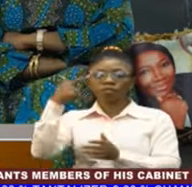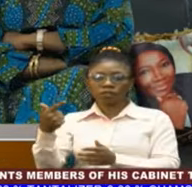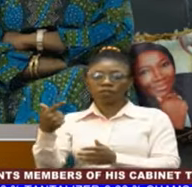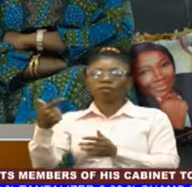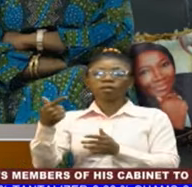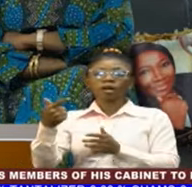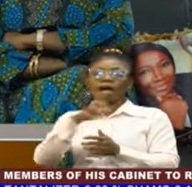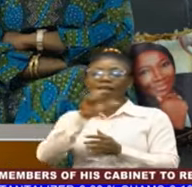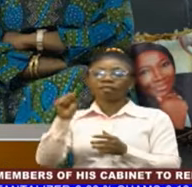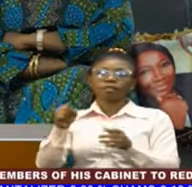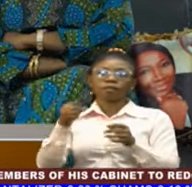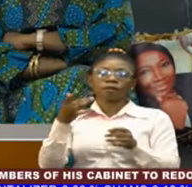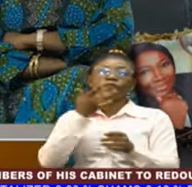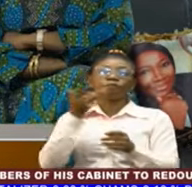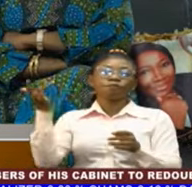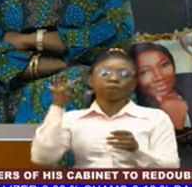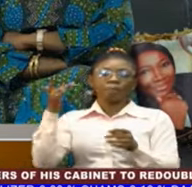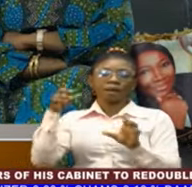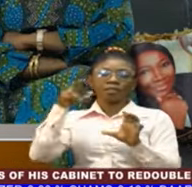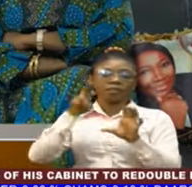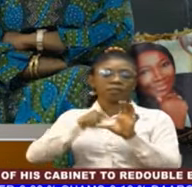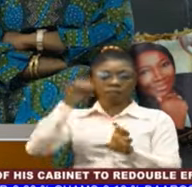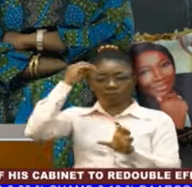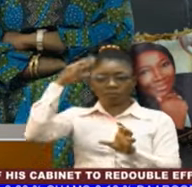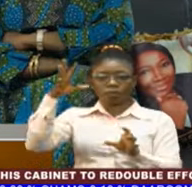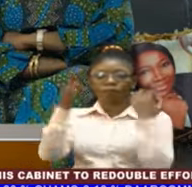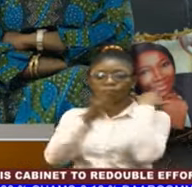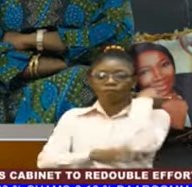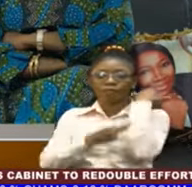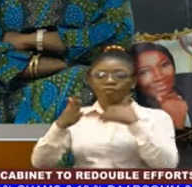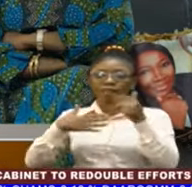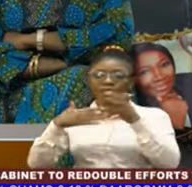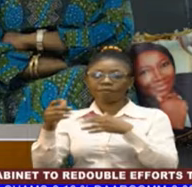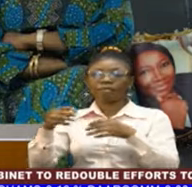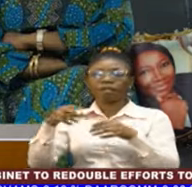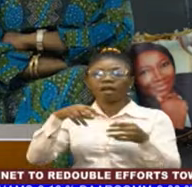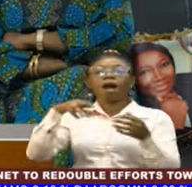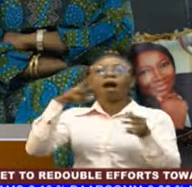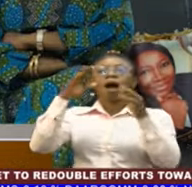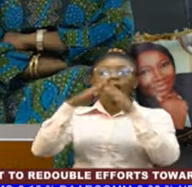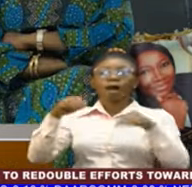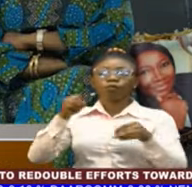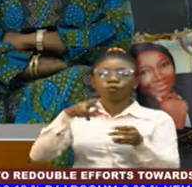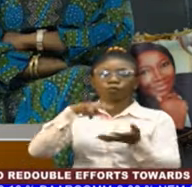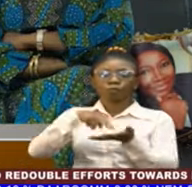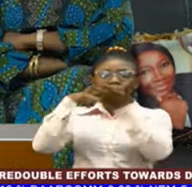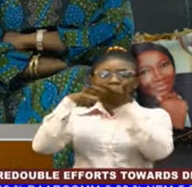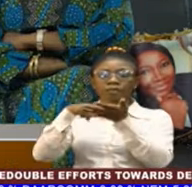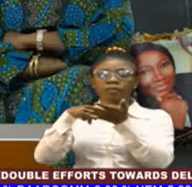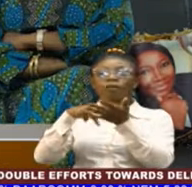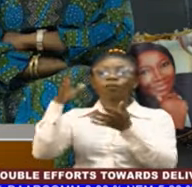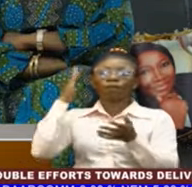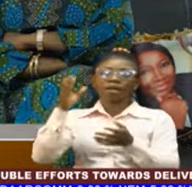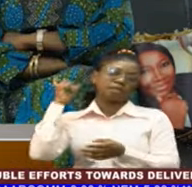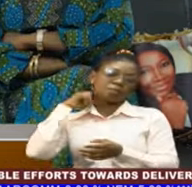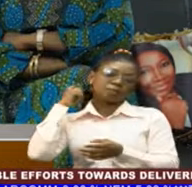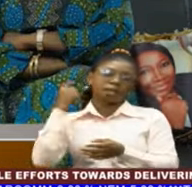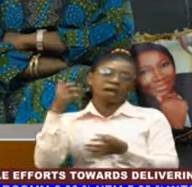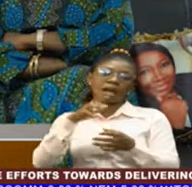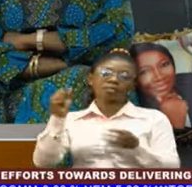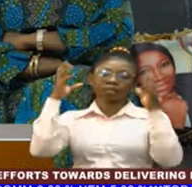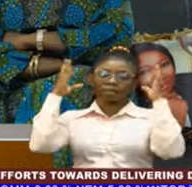as a former chair of the Committee on Foreign Affairs House of Representatives, much would be expected as experience